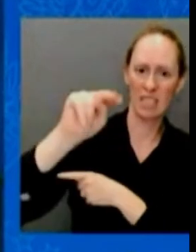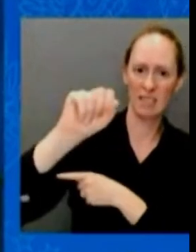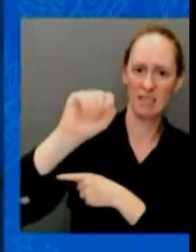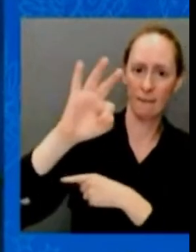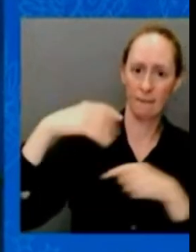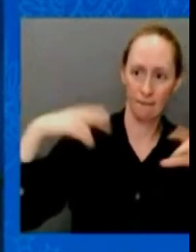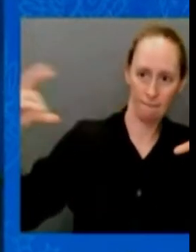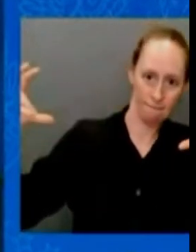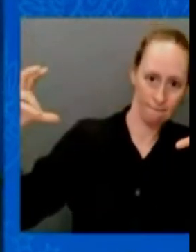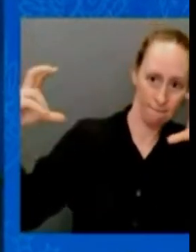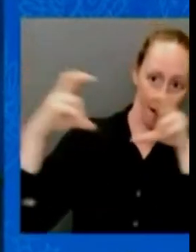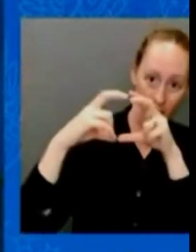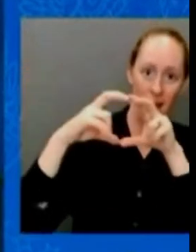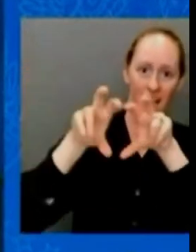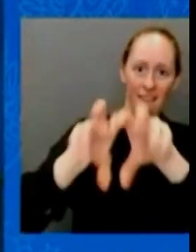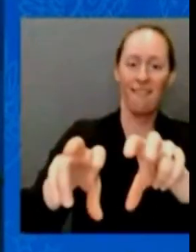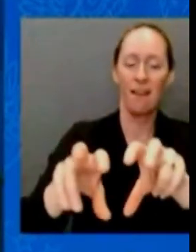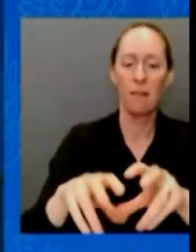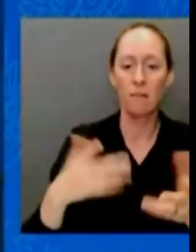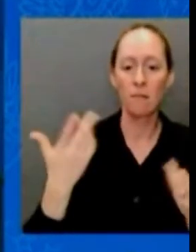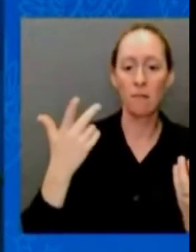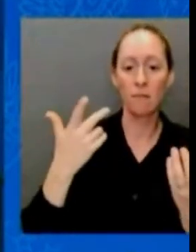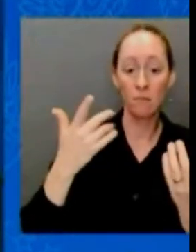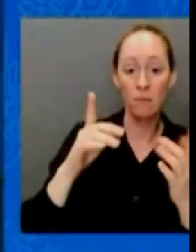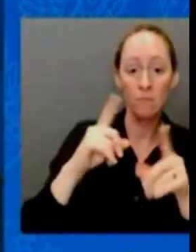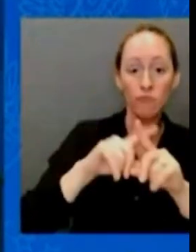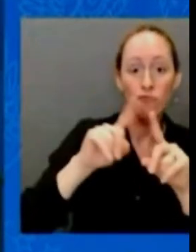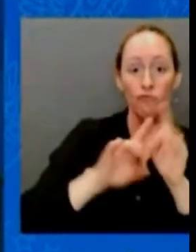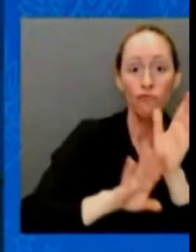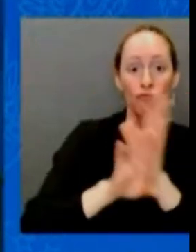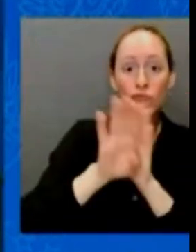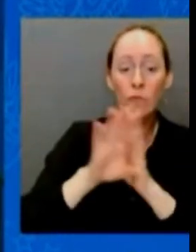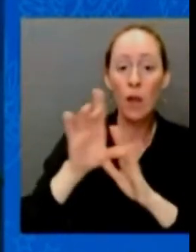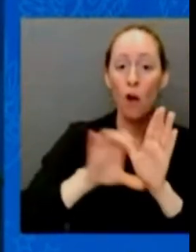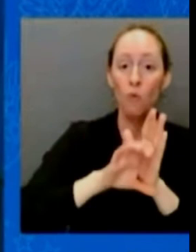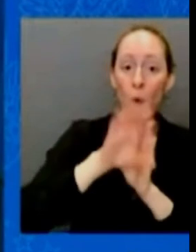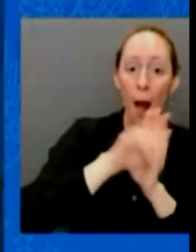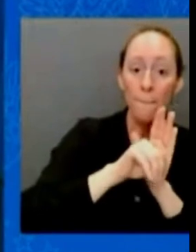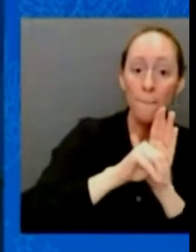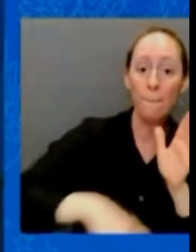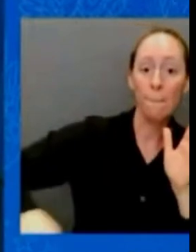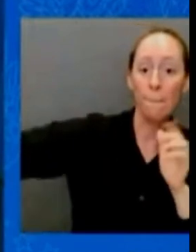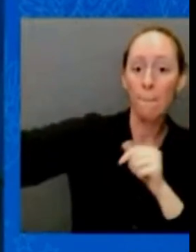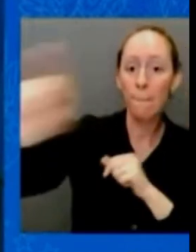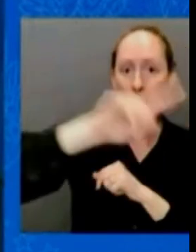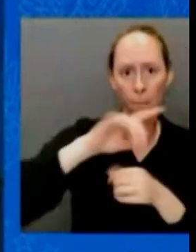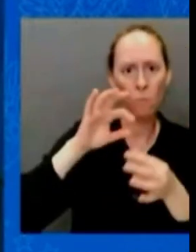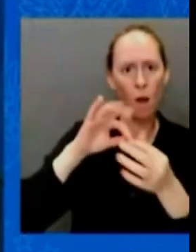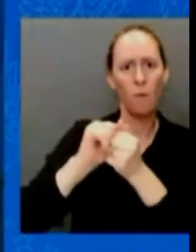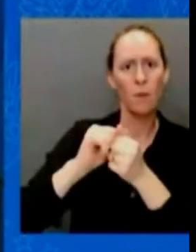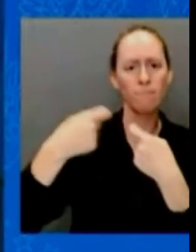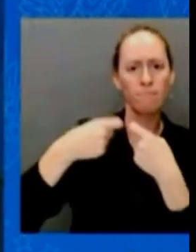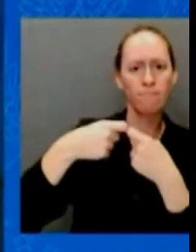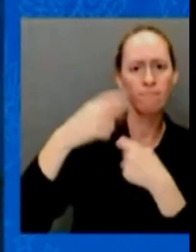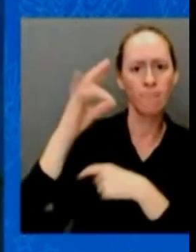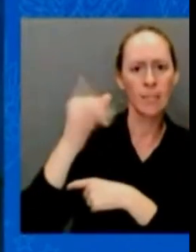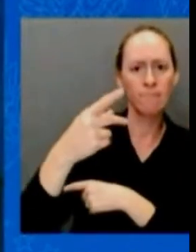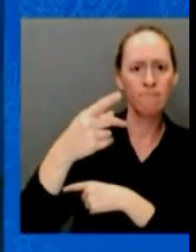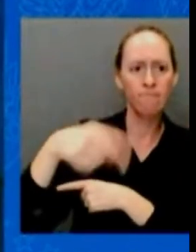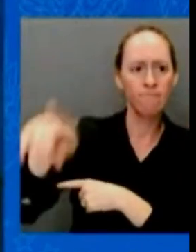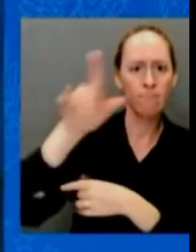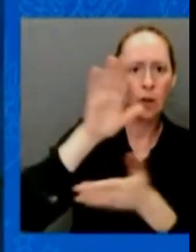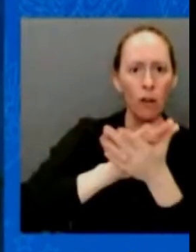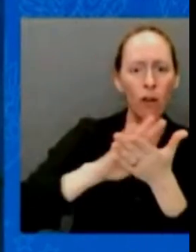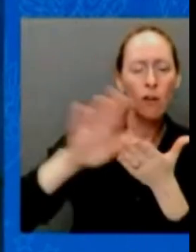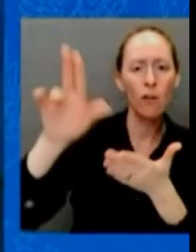curriculum in colleges and universities all across the US. Of course, our partnership in New York would not be possible